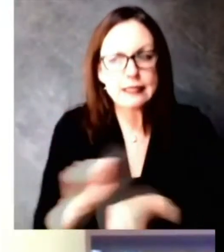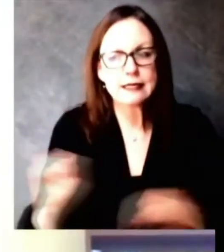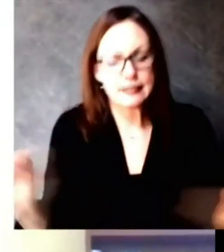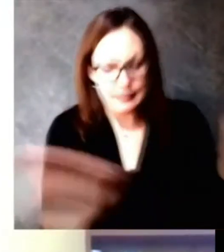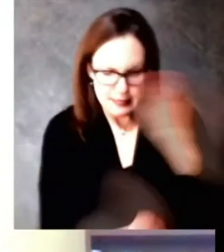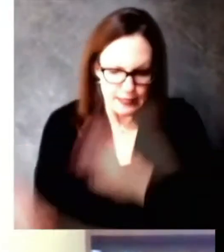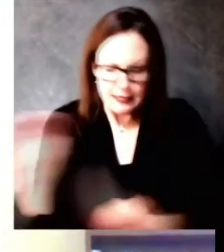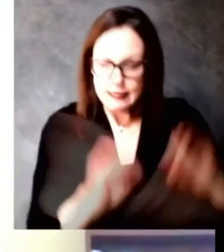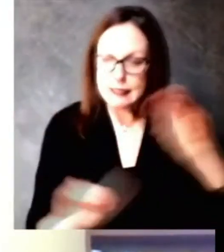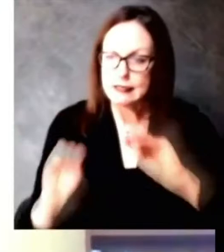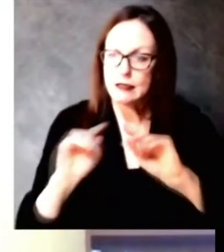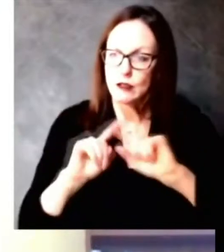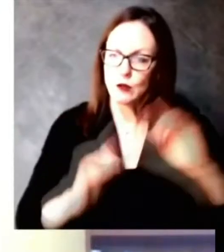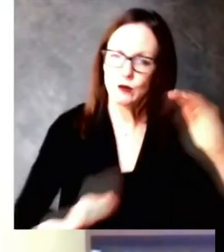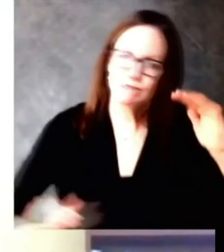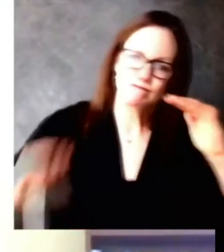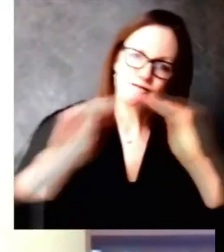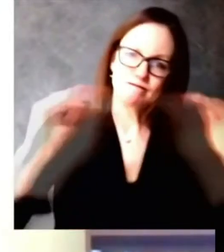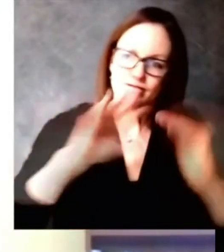through other mechanisms.